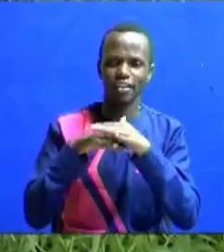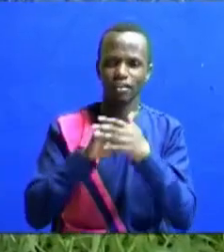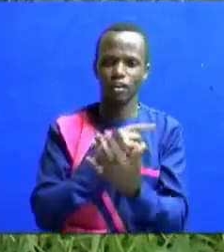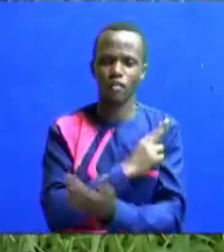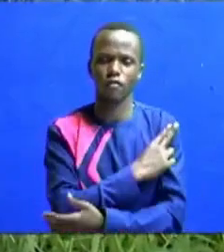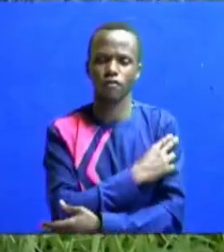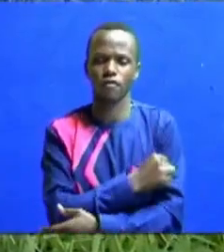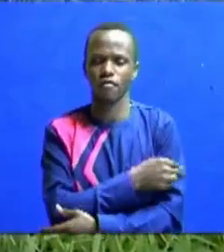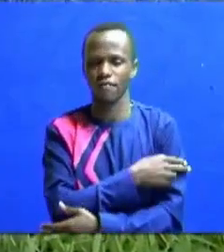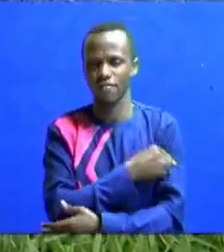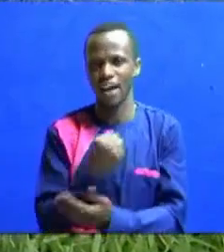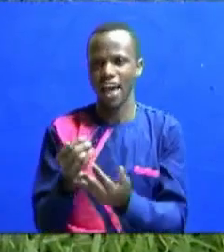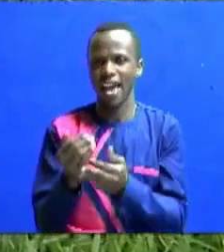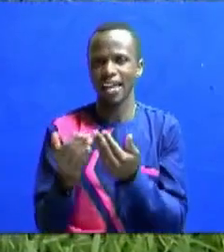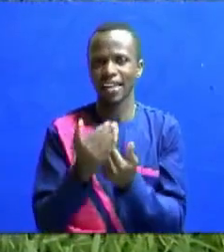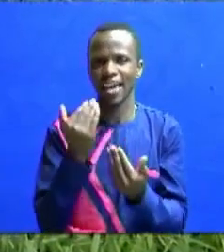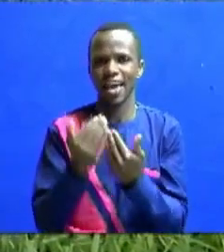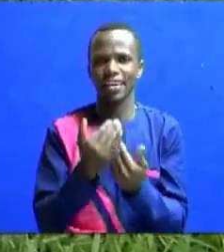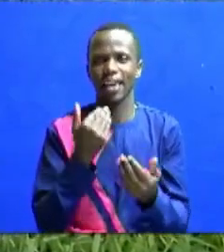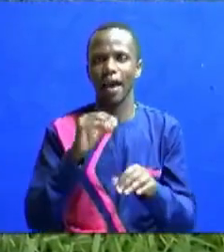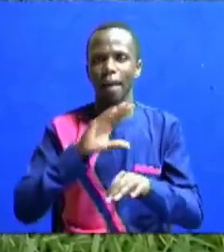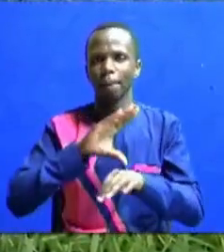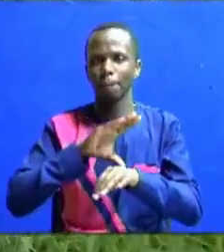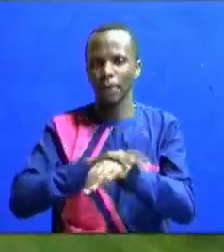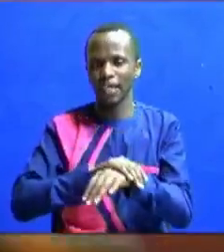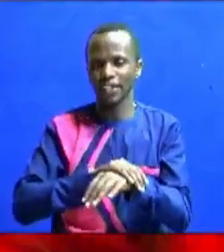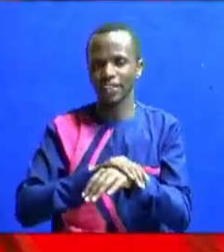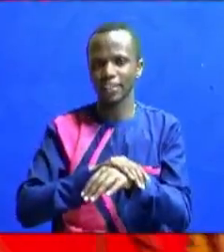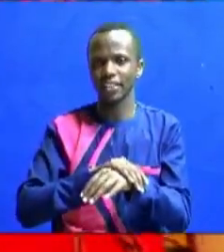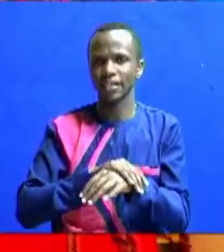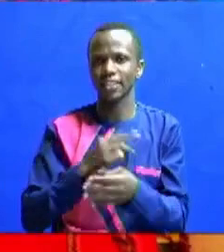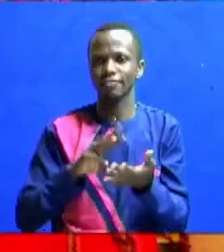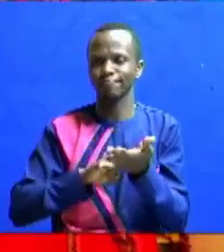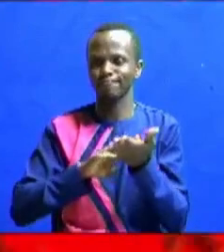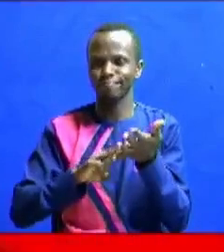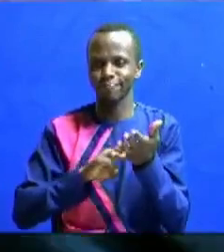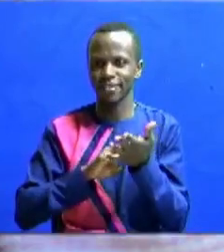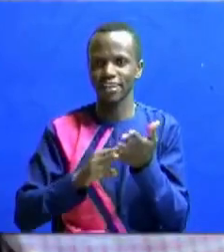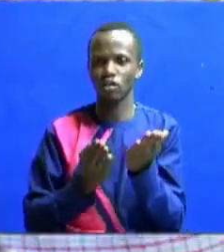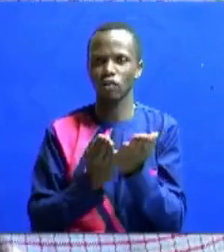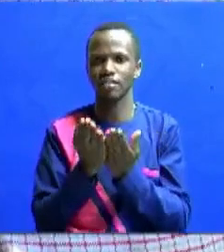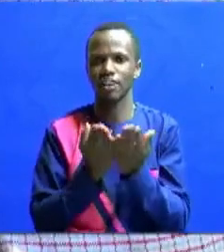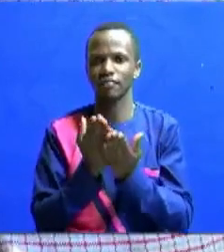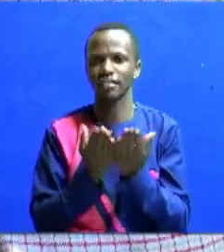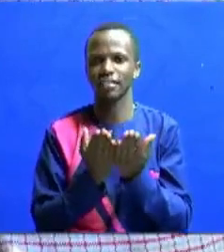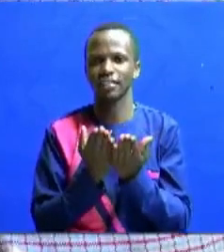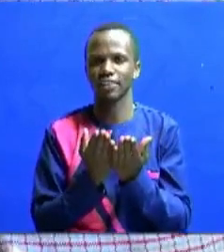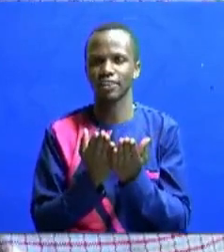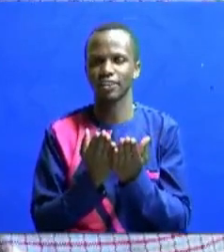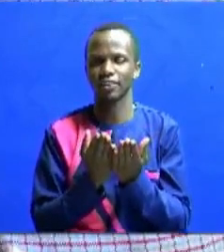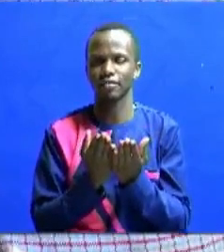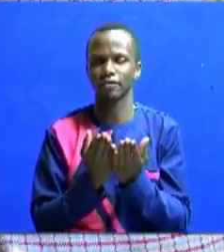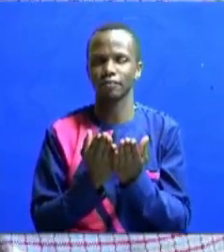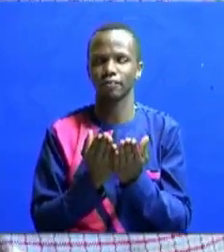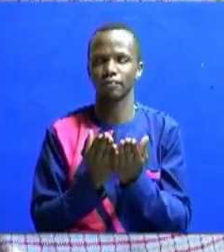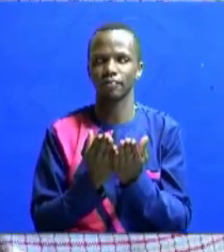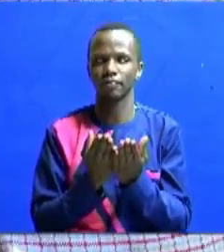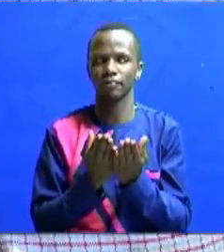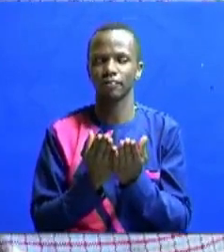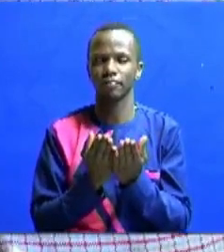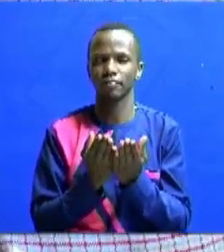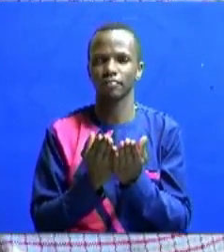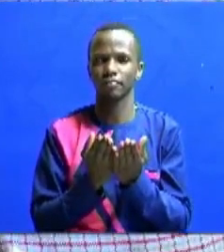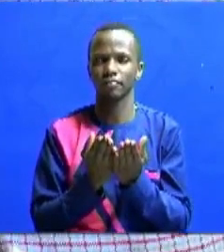access to essential medical services on their doorsteps. The camps are strategically located